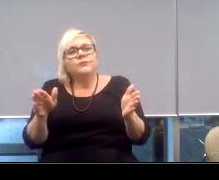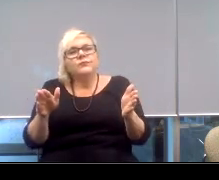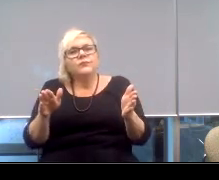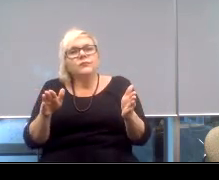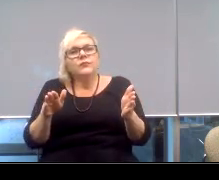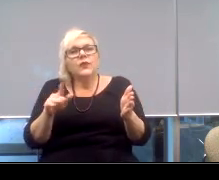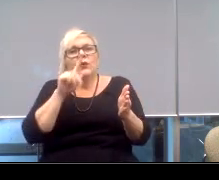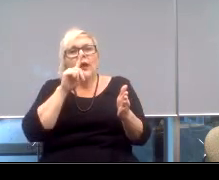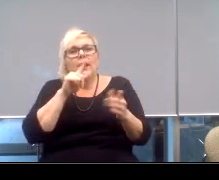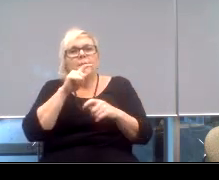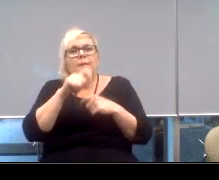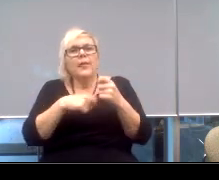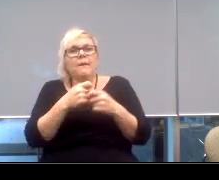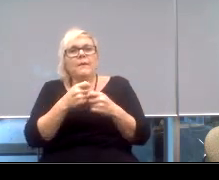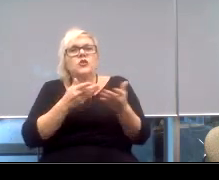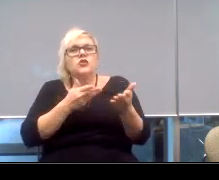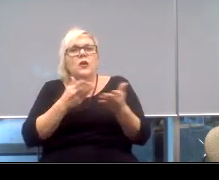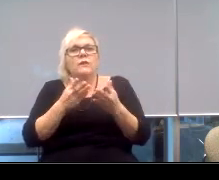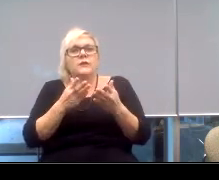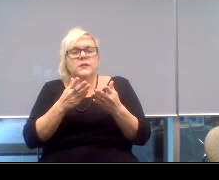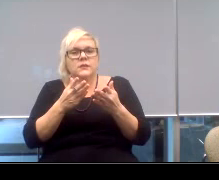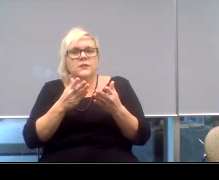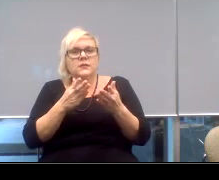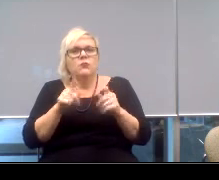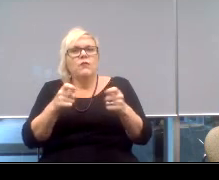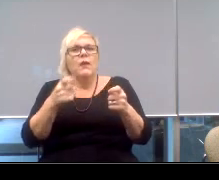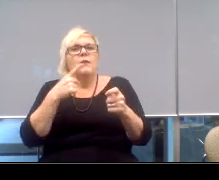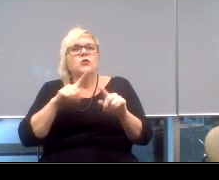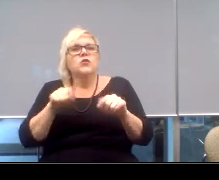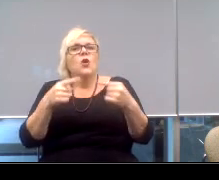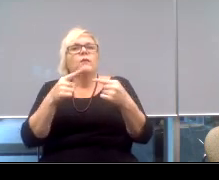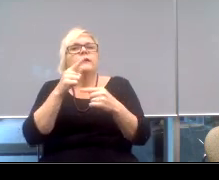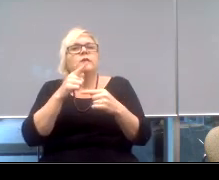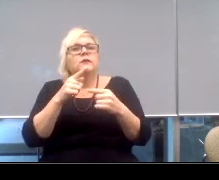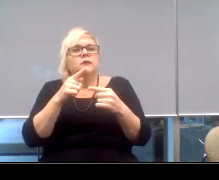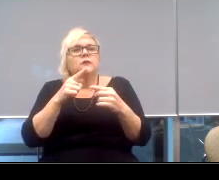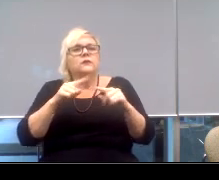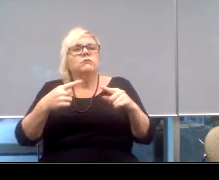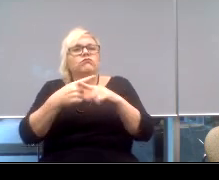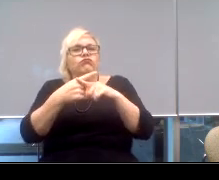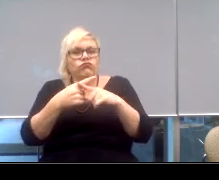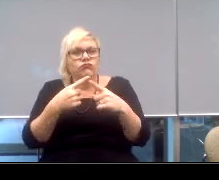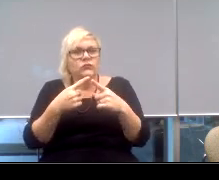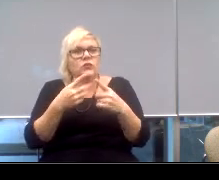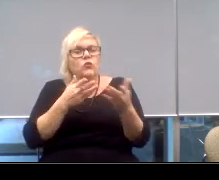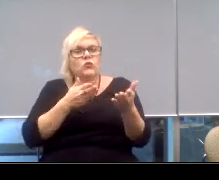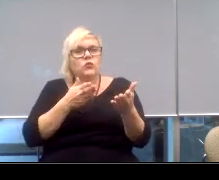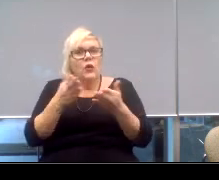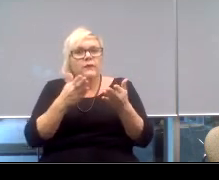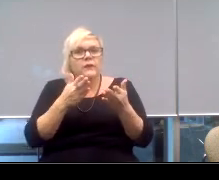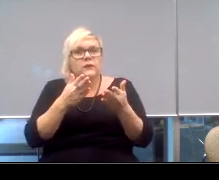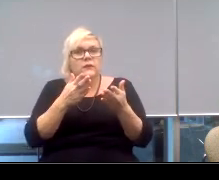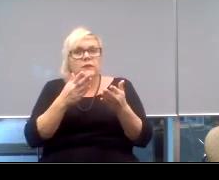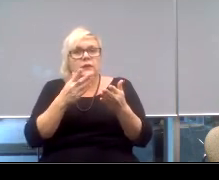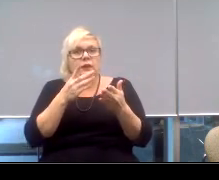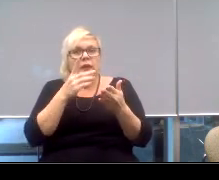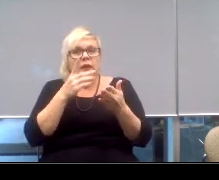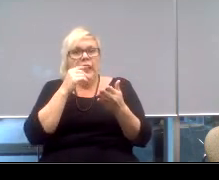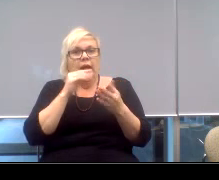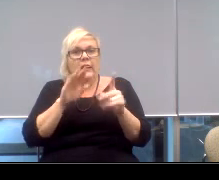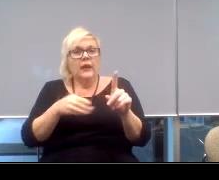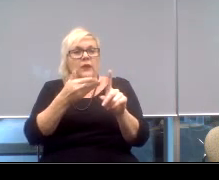from being a service provider because of conflict of interest issues. Services might be directly to the